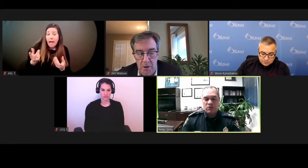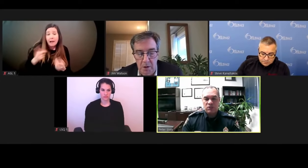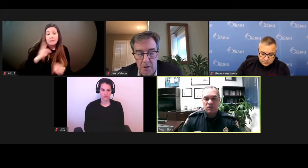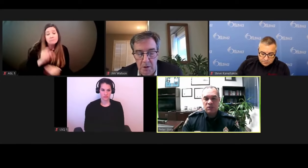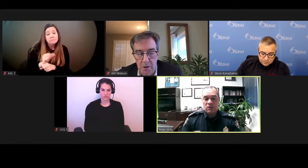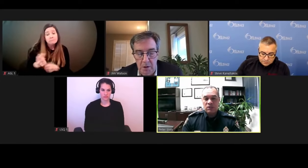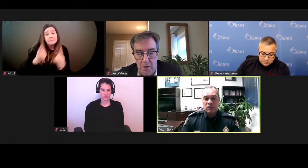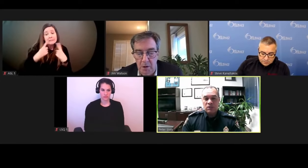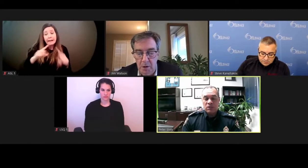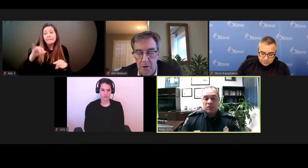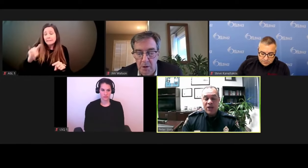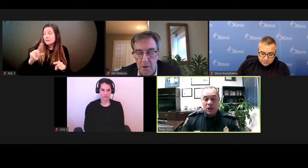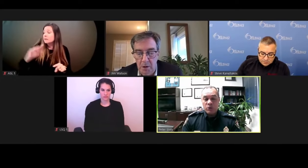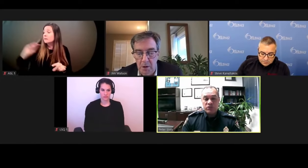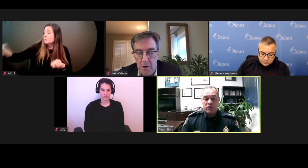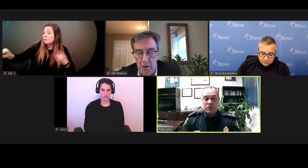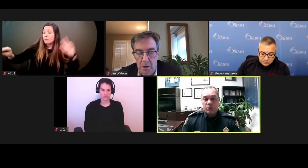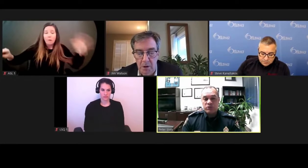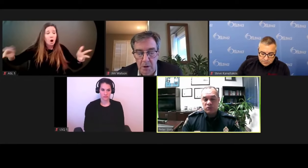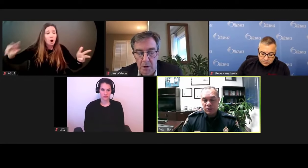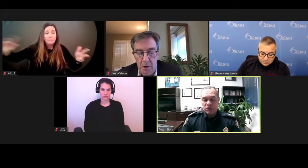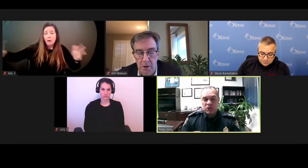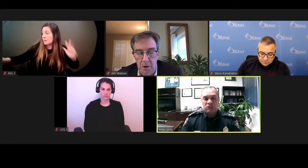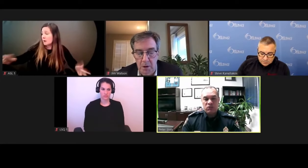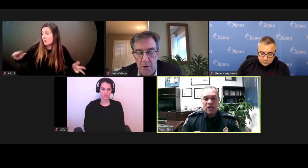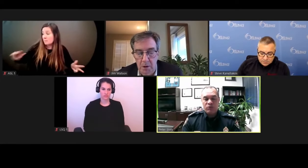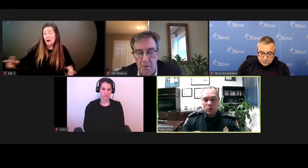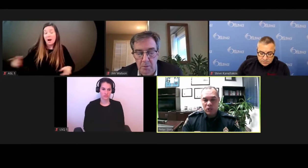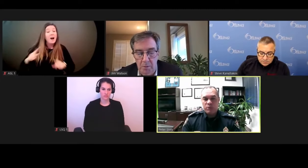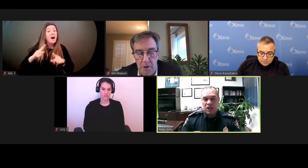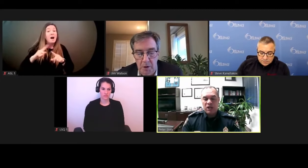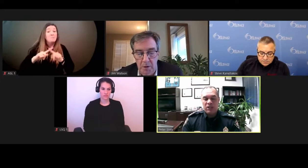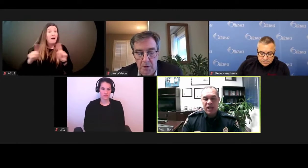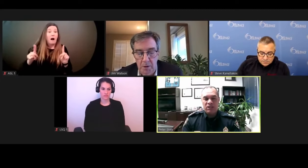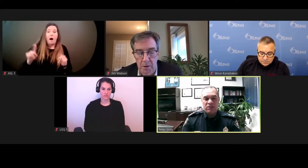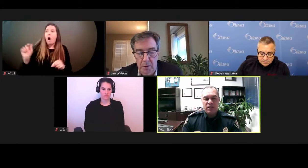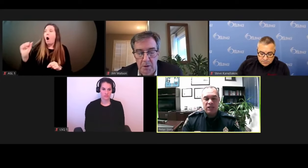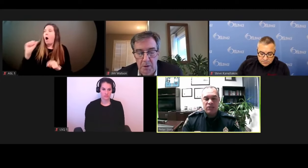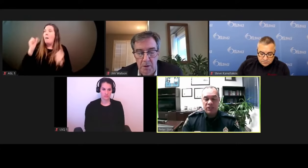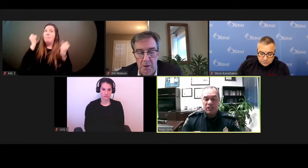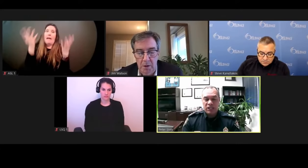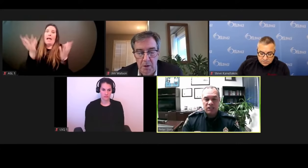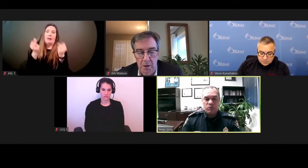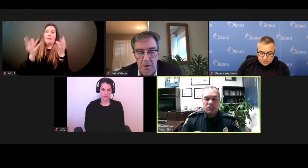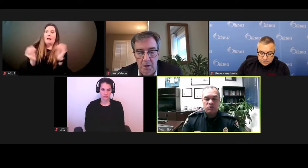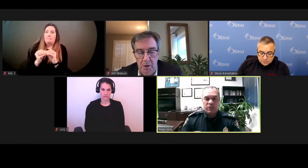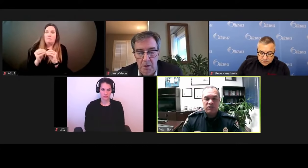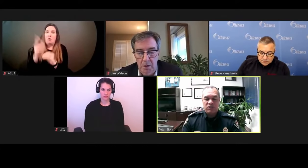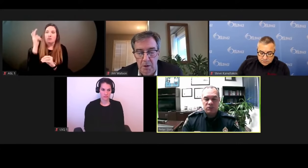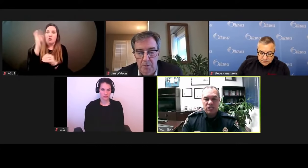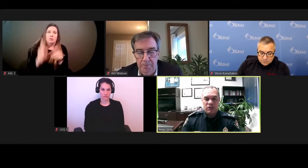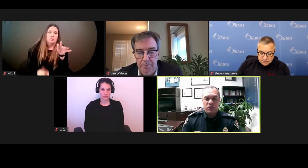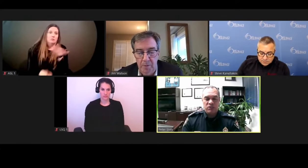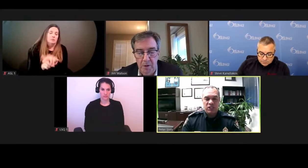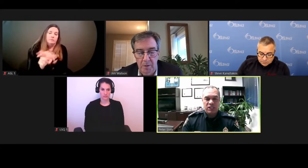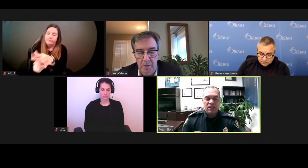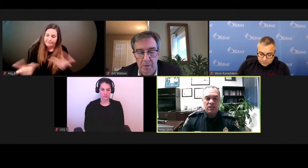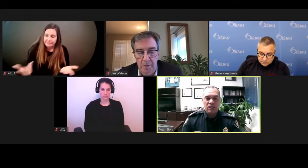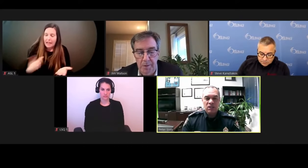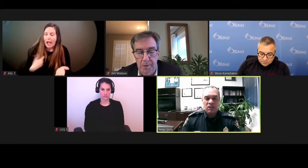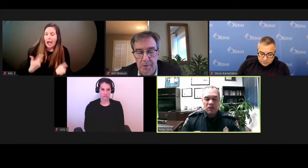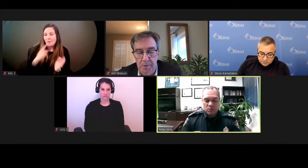efforts. Thousands and thousands of other trucks arrived well beyond that. And I think, again, it's been explained several times, but I'll say it